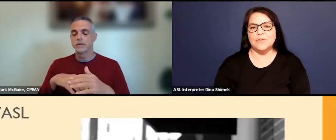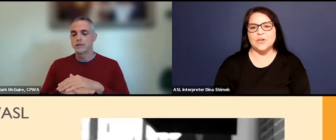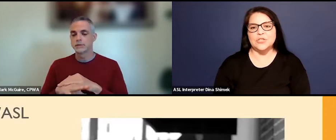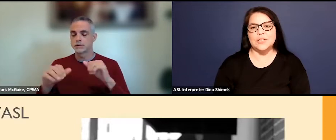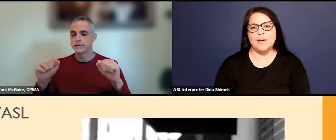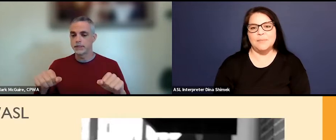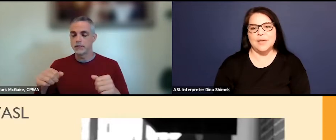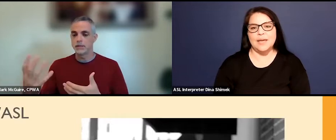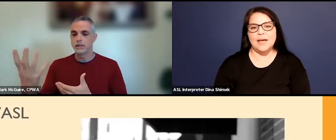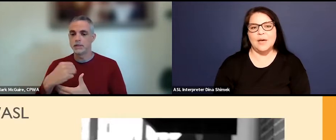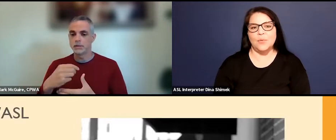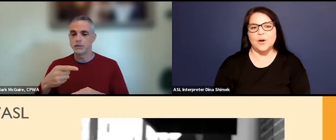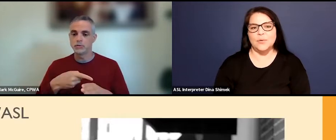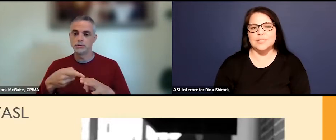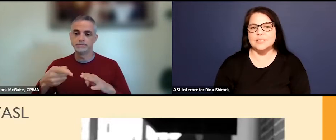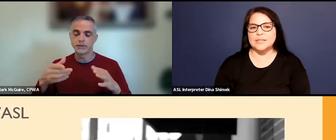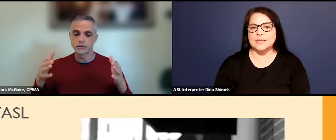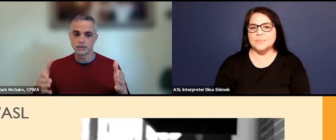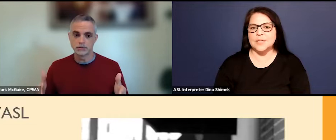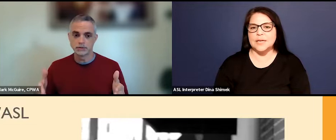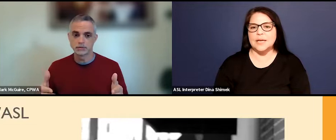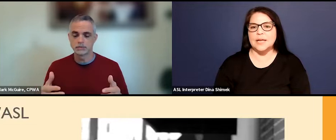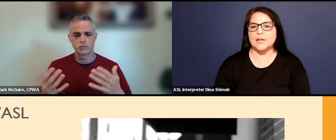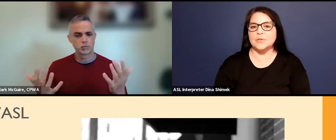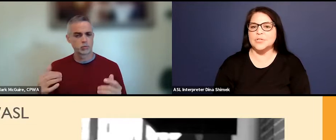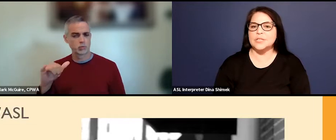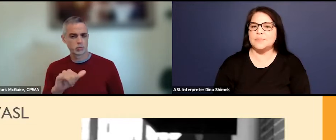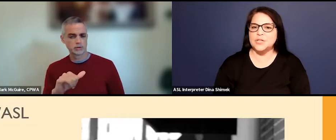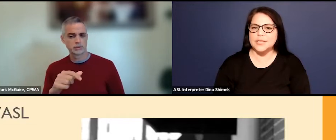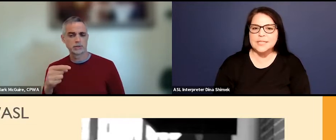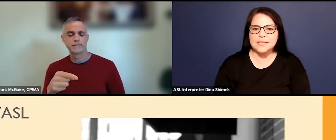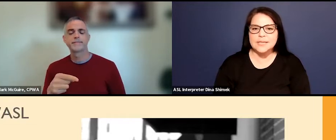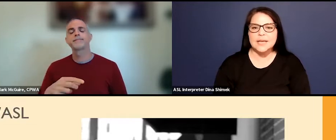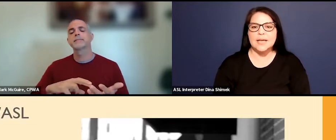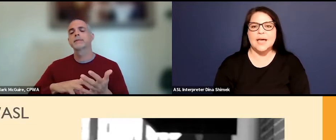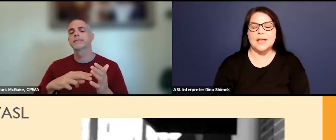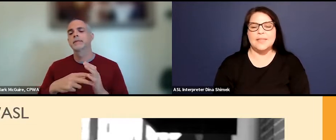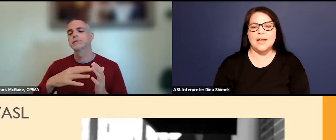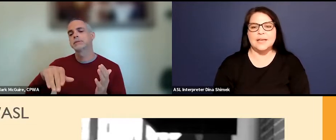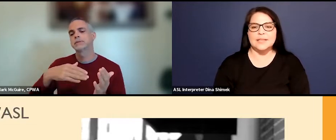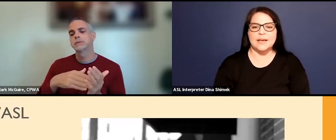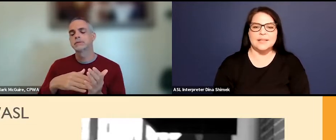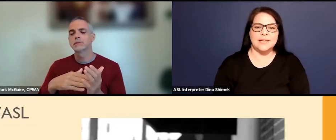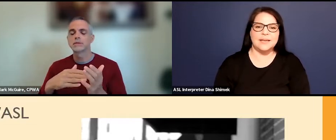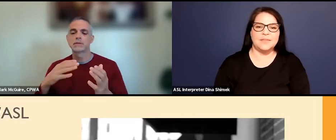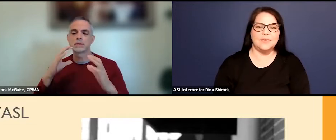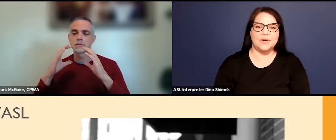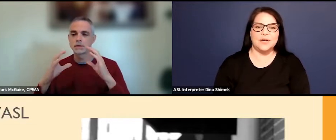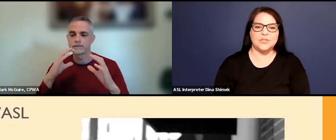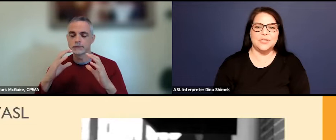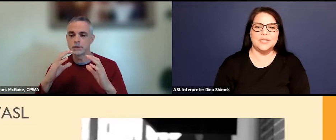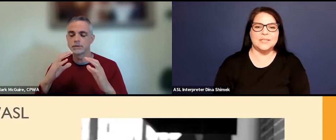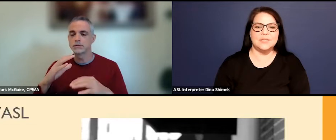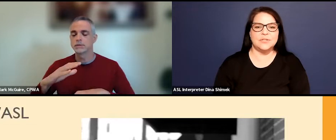So if you're interested about me, I work with Deaf Accessibility and Inclusion Specialist. And that exactly, if